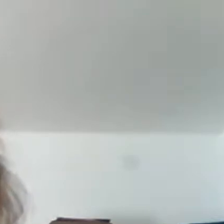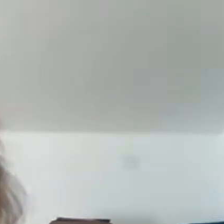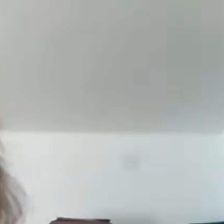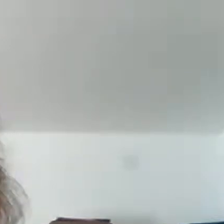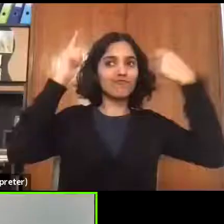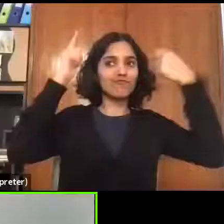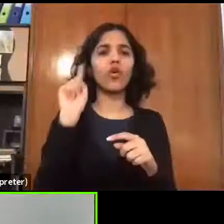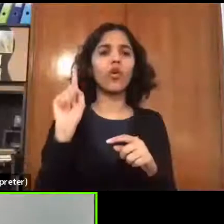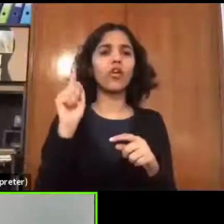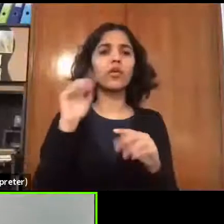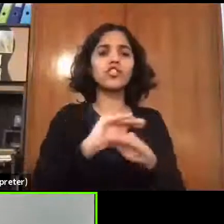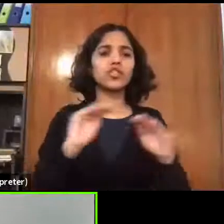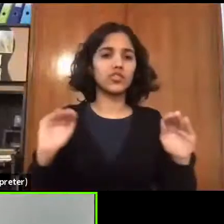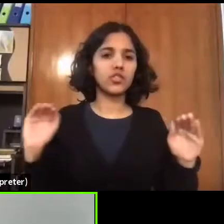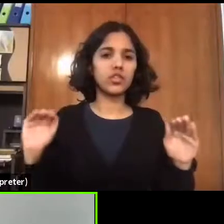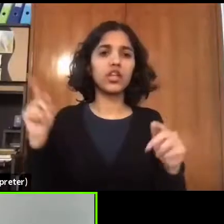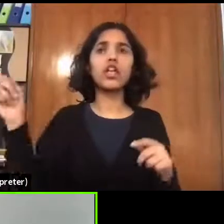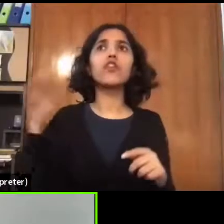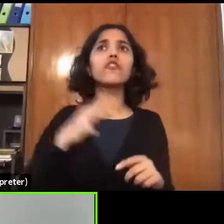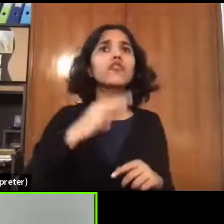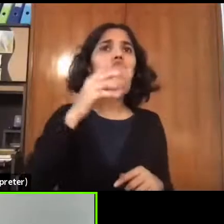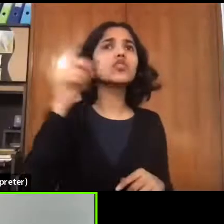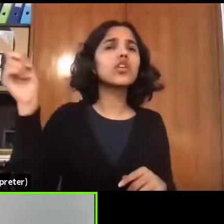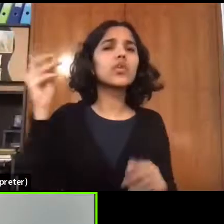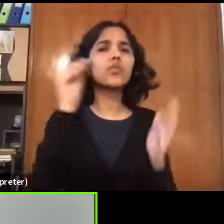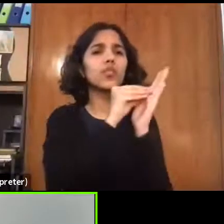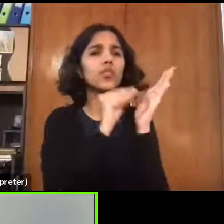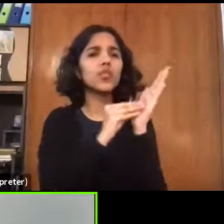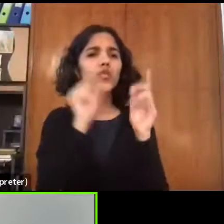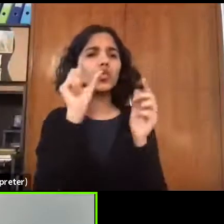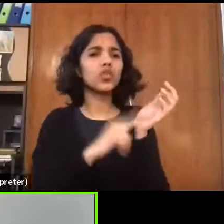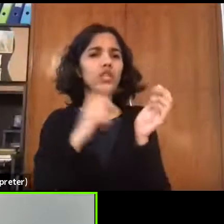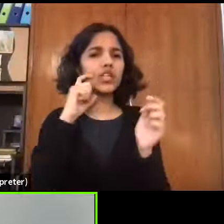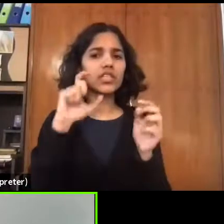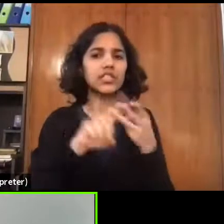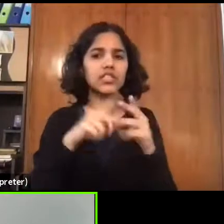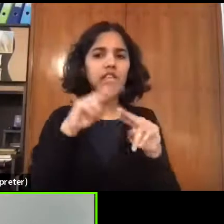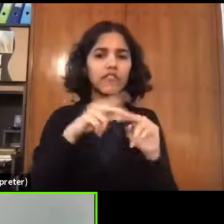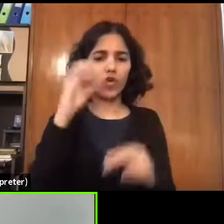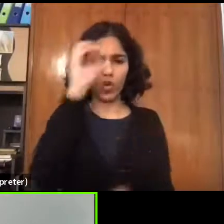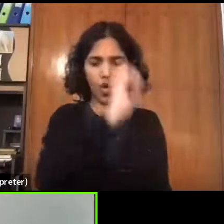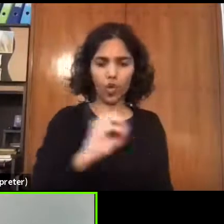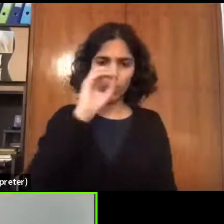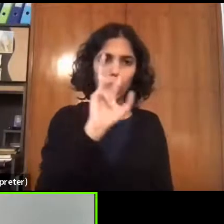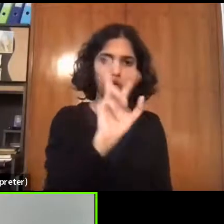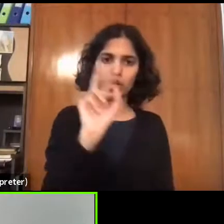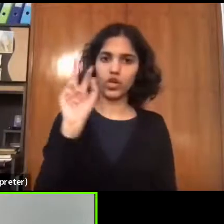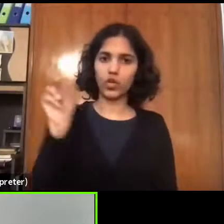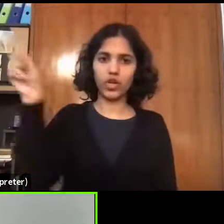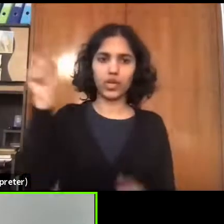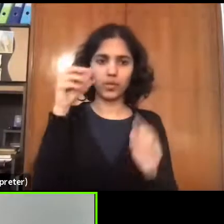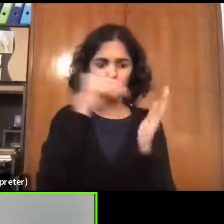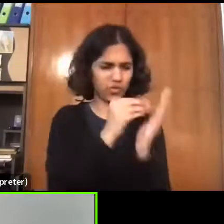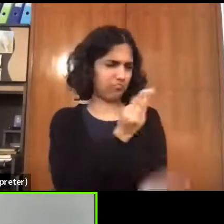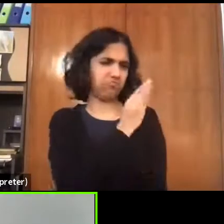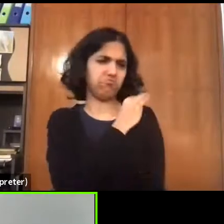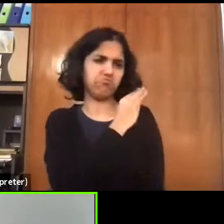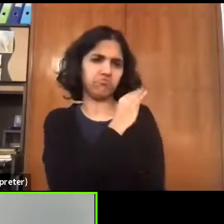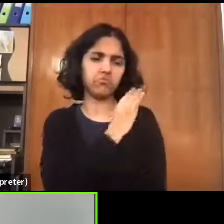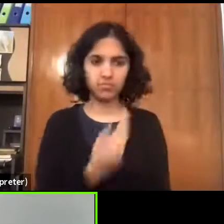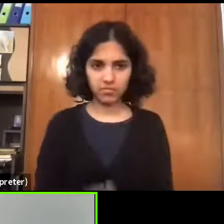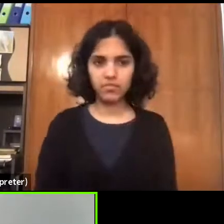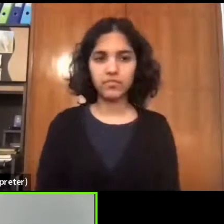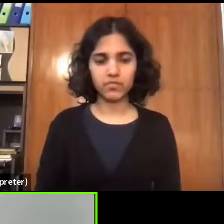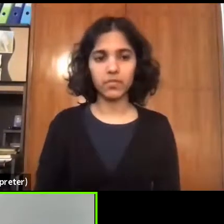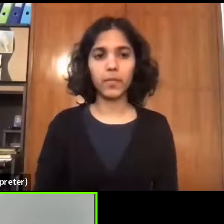what are the predictions that UNICEF makes. This is October 2020, so very recent. So I'm